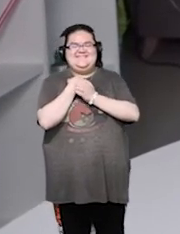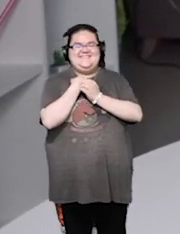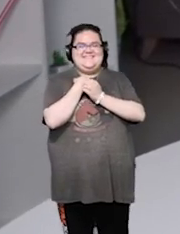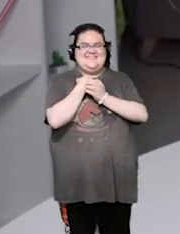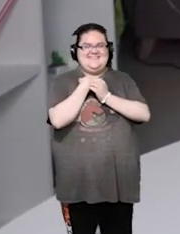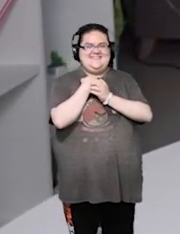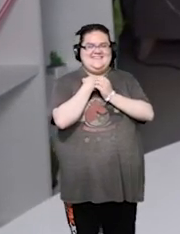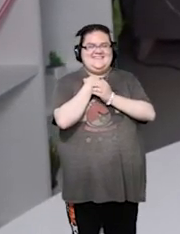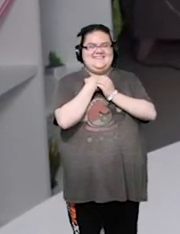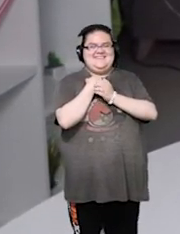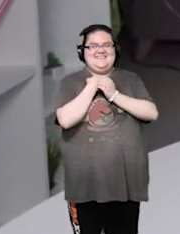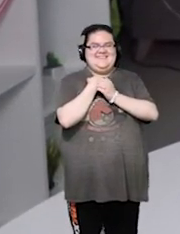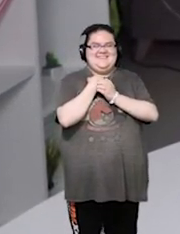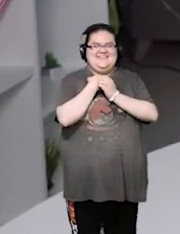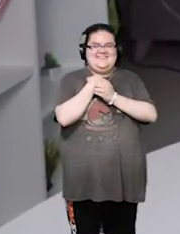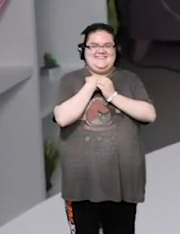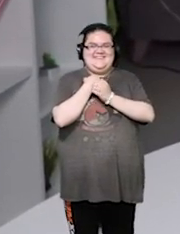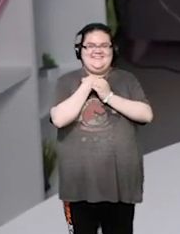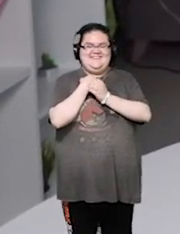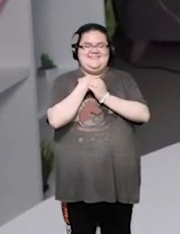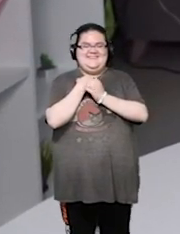No!